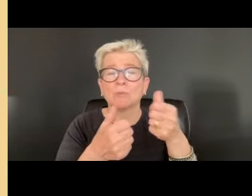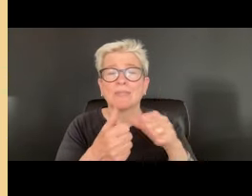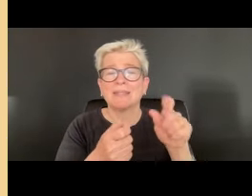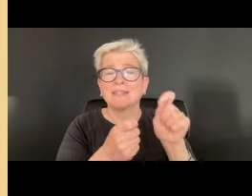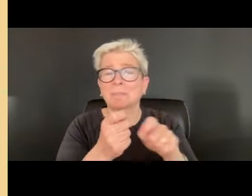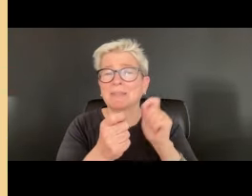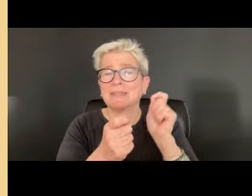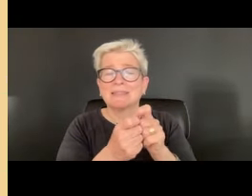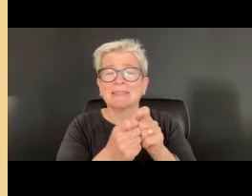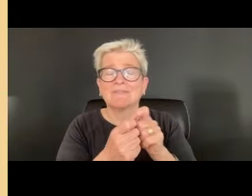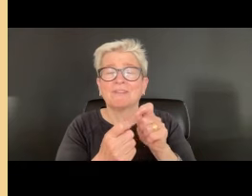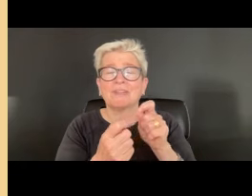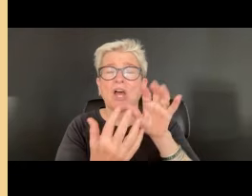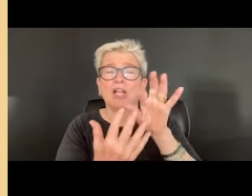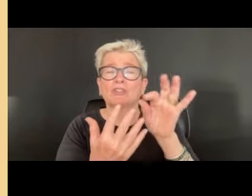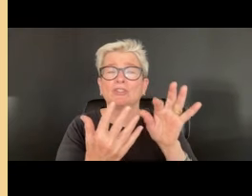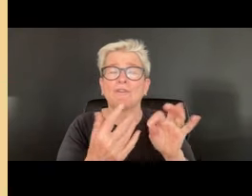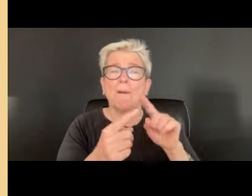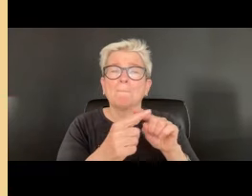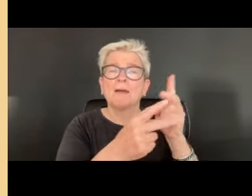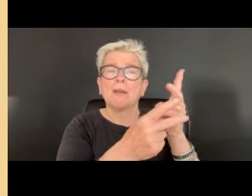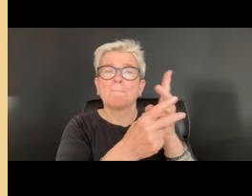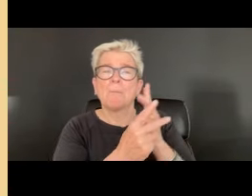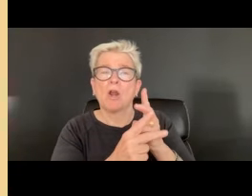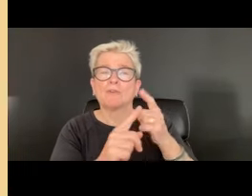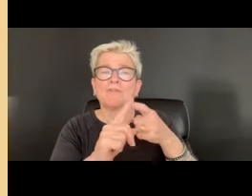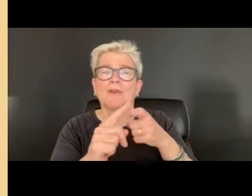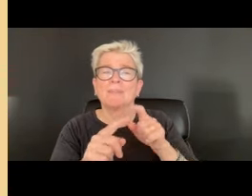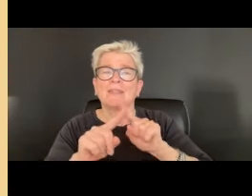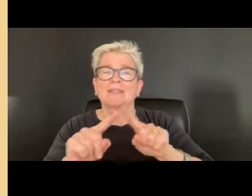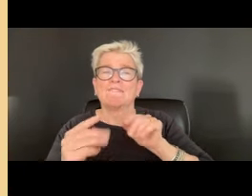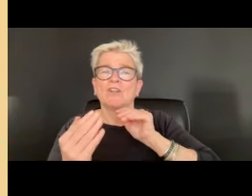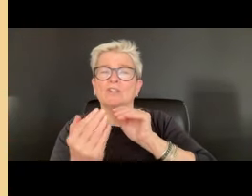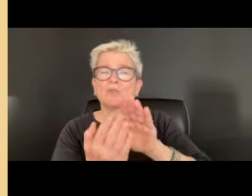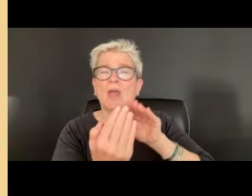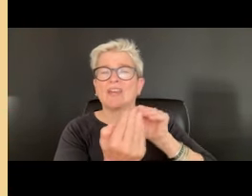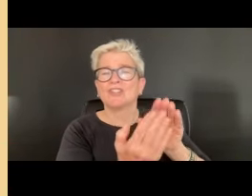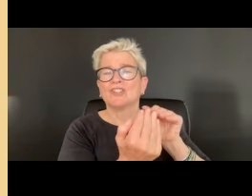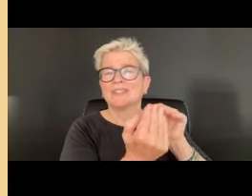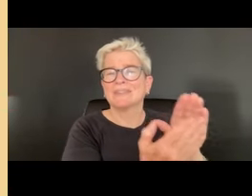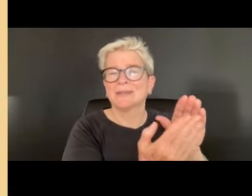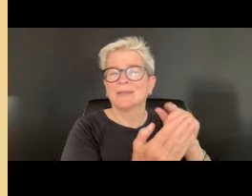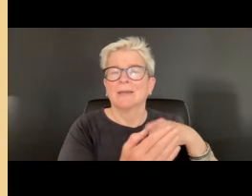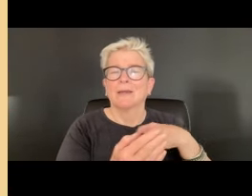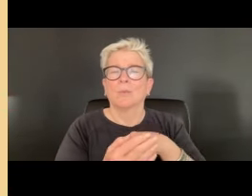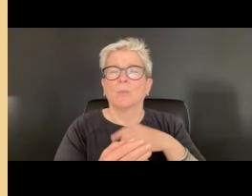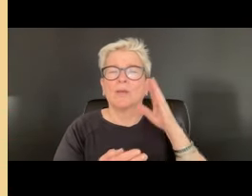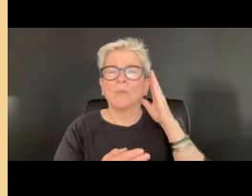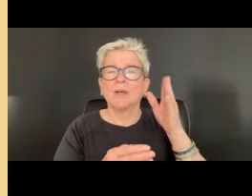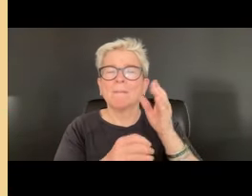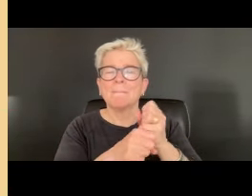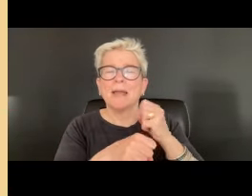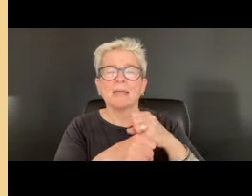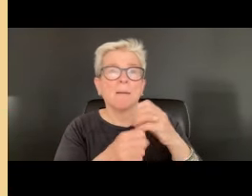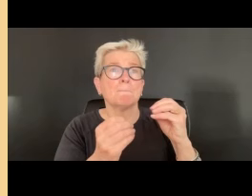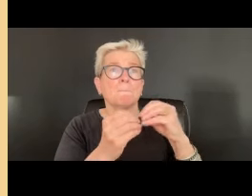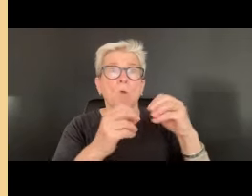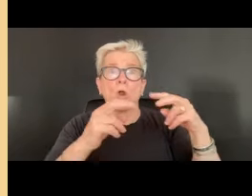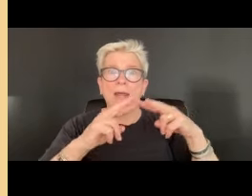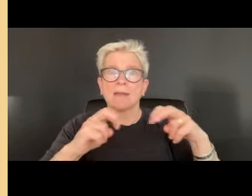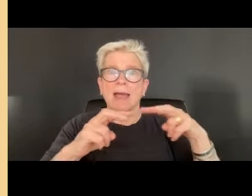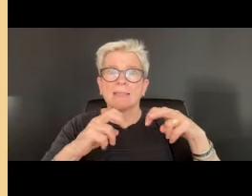within, it borrows from those strategies. We will also, produce a do additional analysis on what the